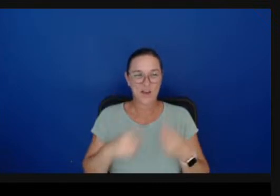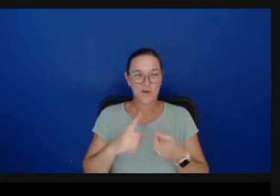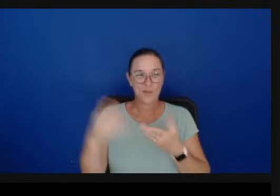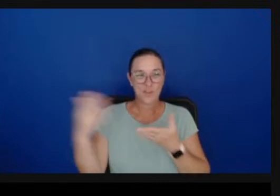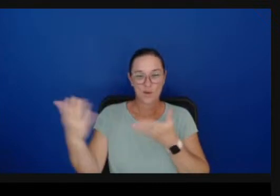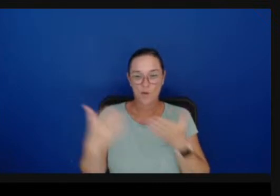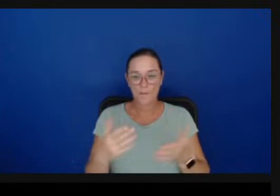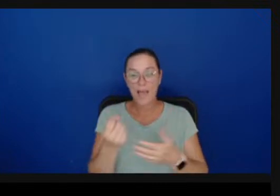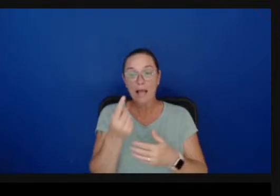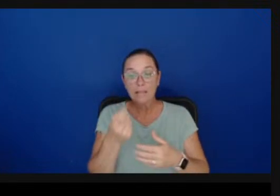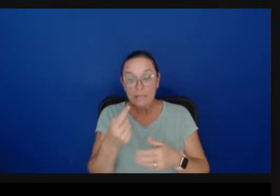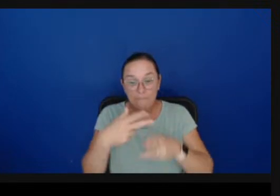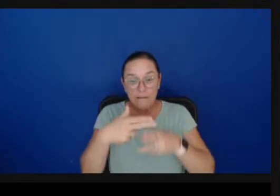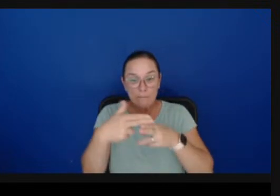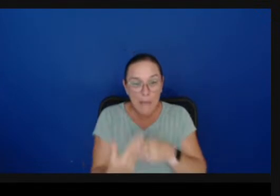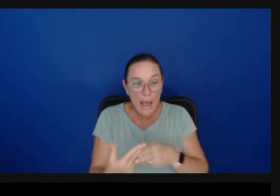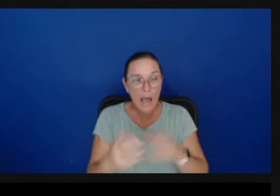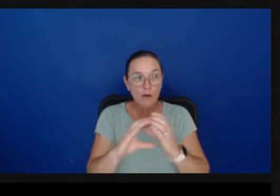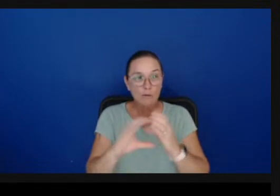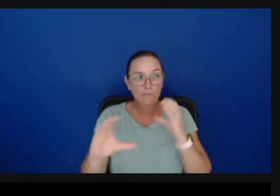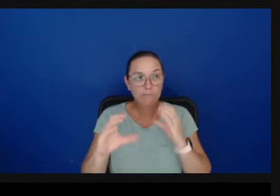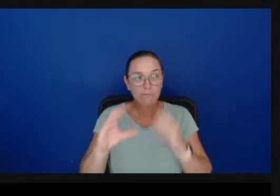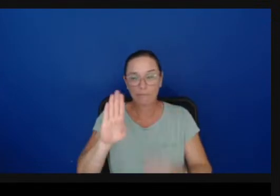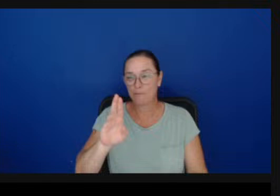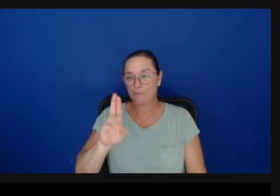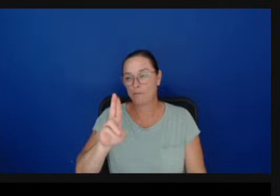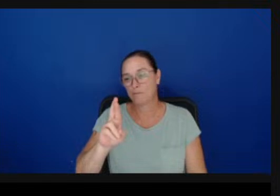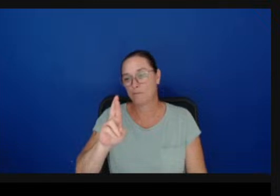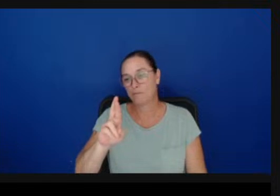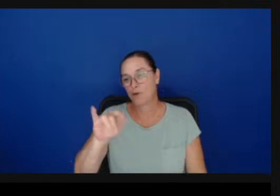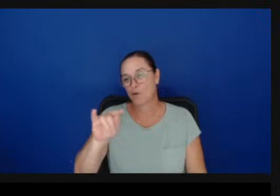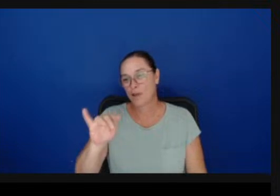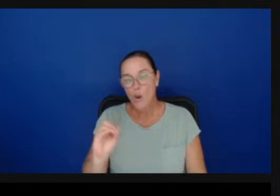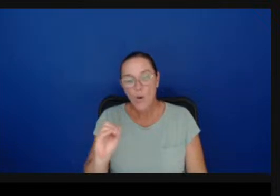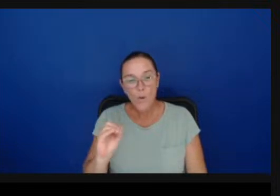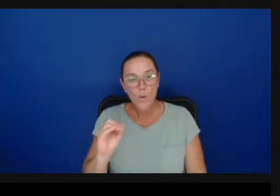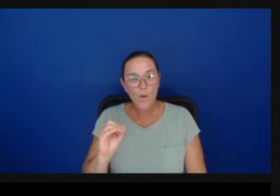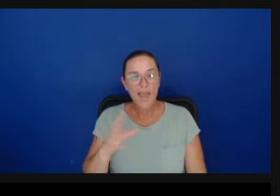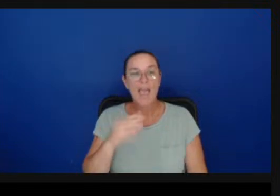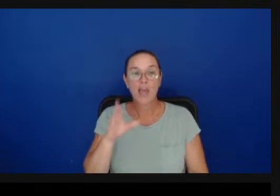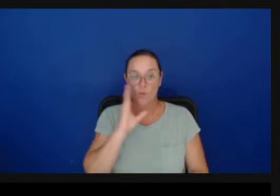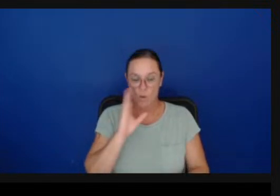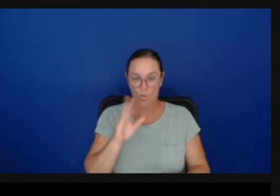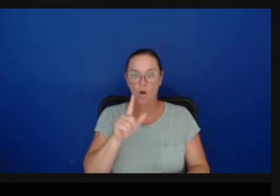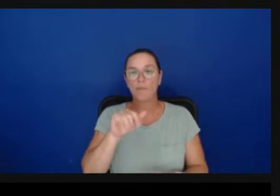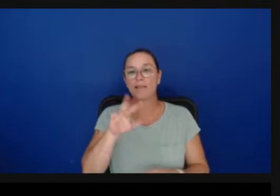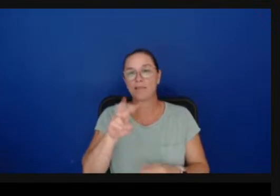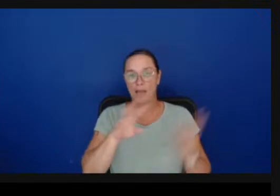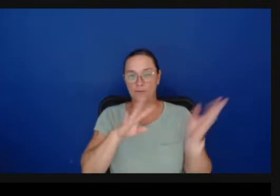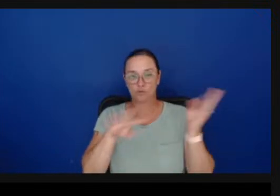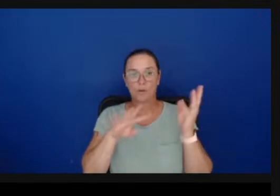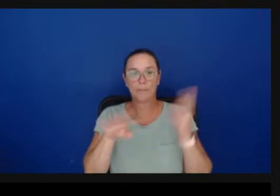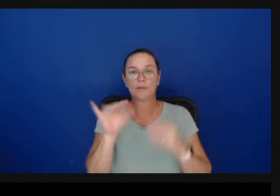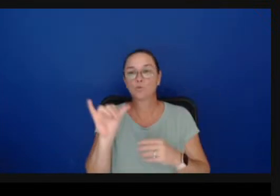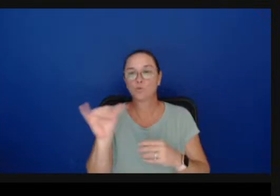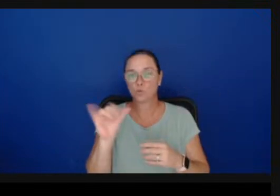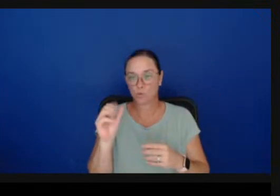11-pound burrito, right? Right. We'll also be live streaming at that event. So that's right. Check us